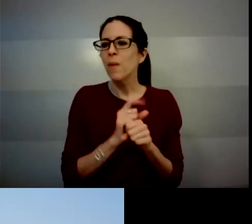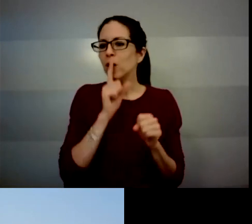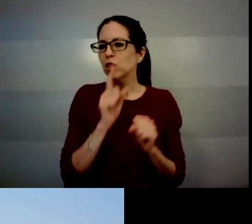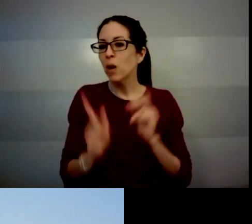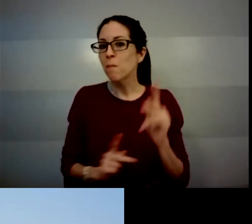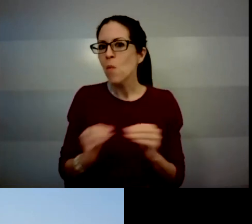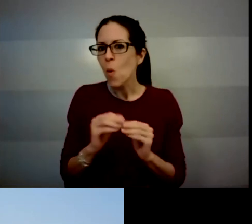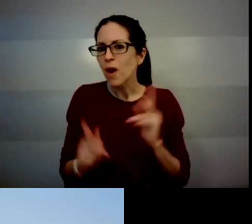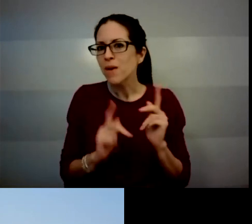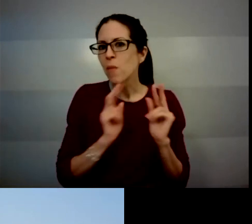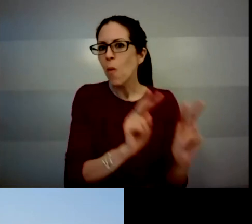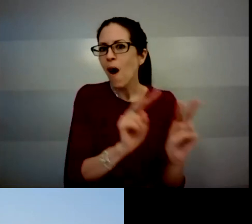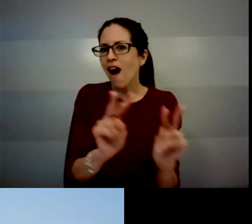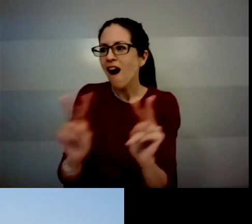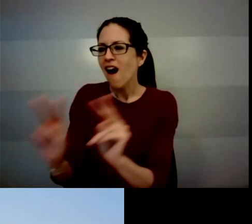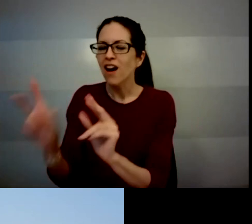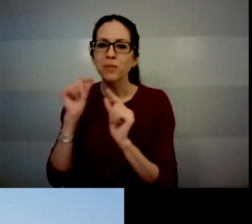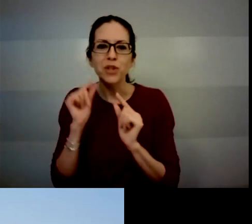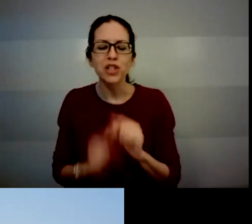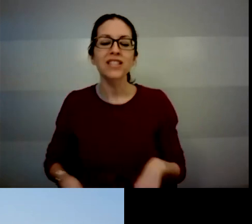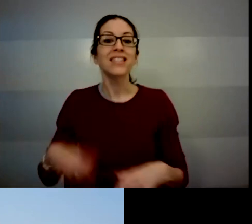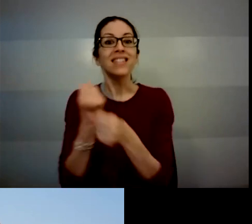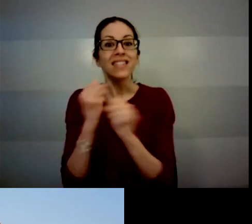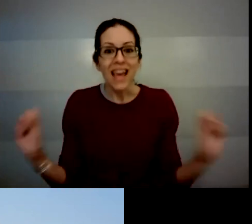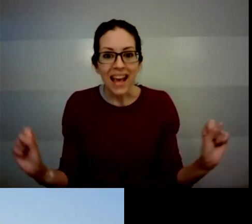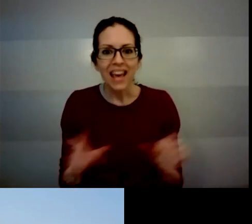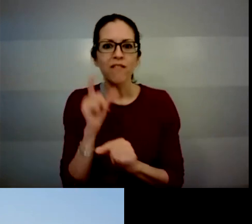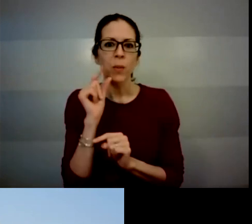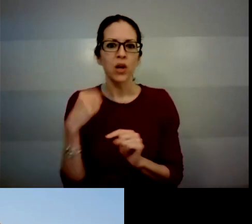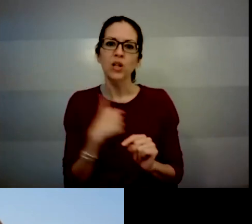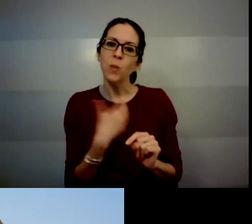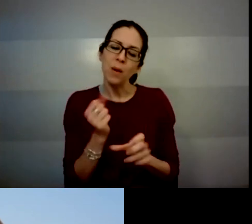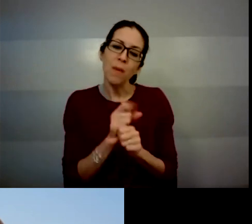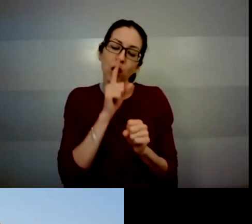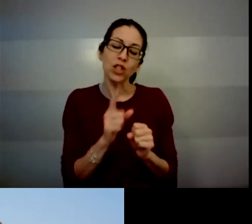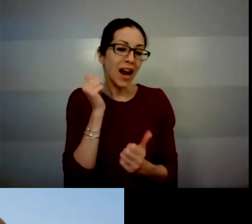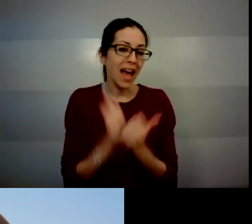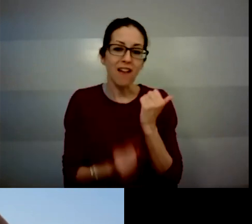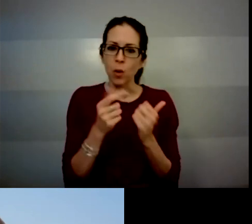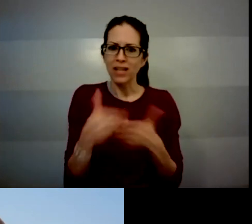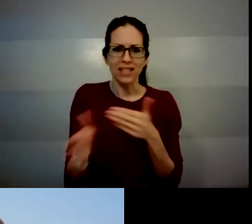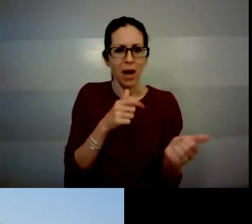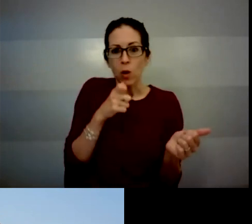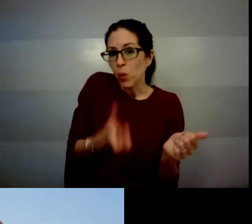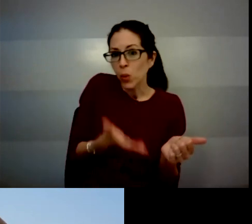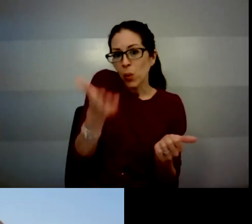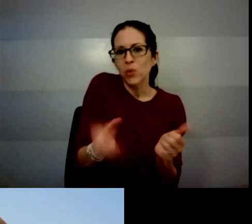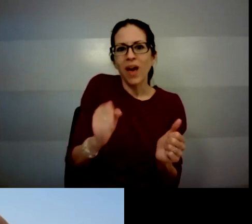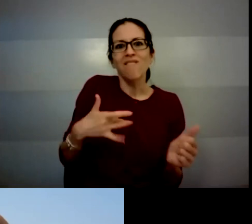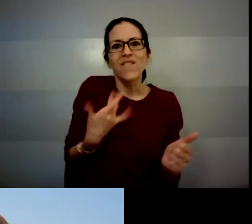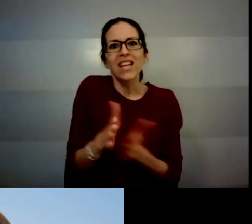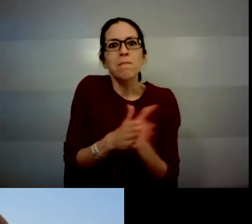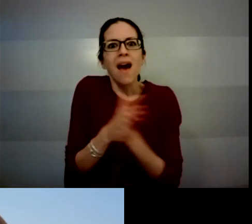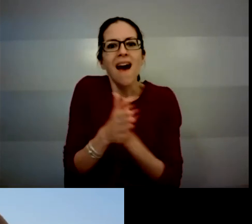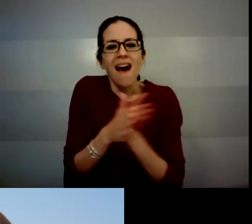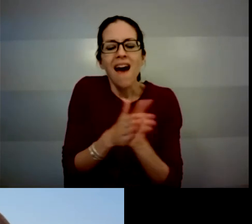and bird conservation more accessible. We want this to be something that everybody, no matter who you are, can get passionate about and can learn